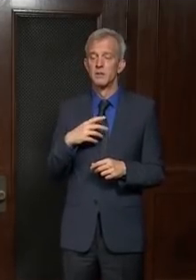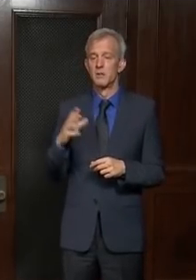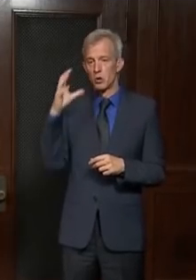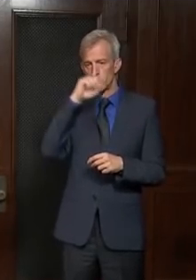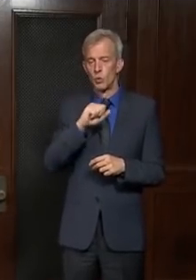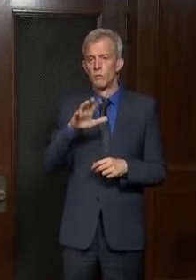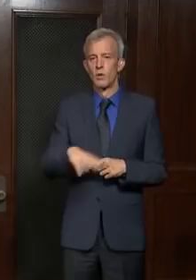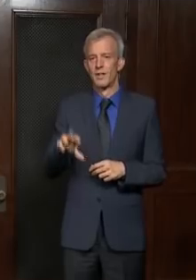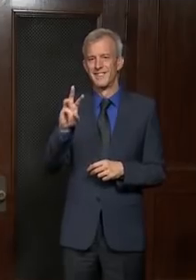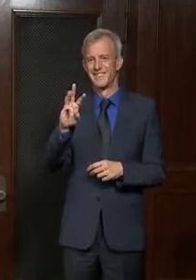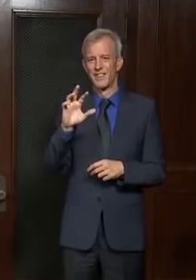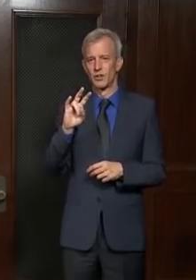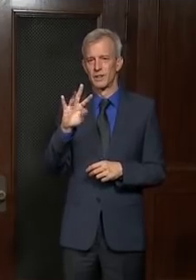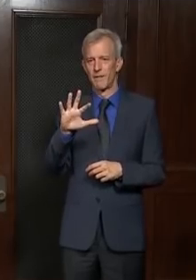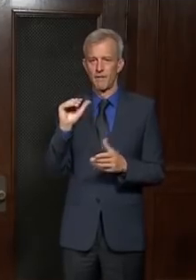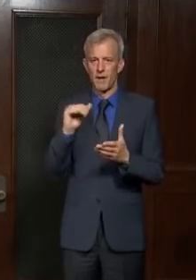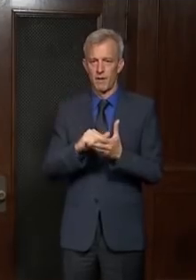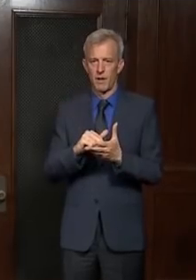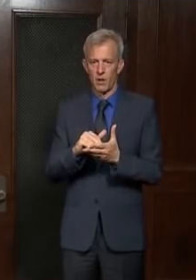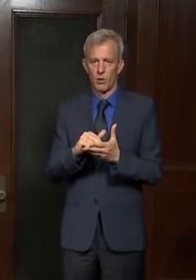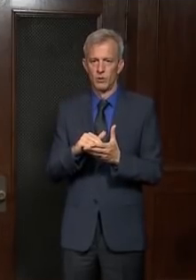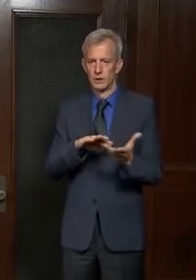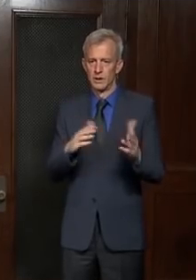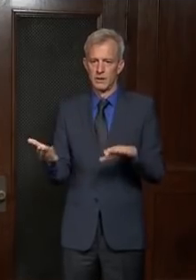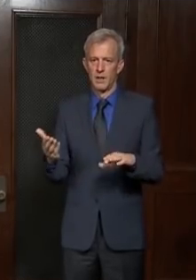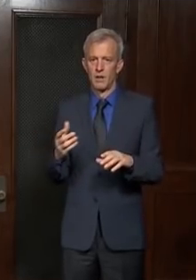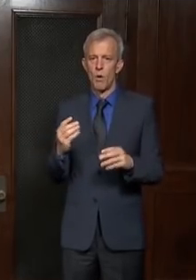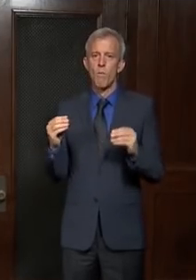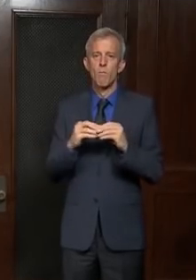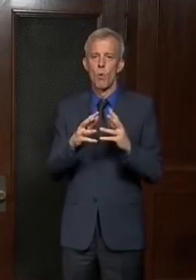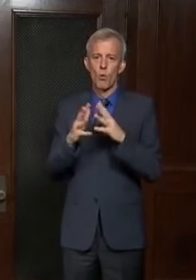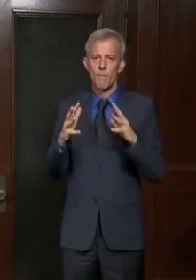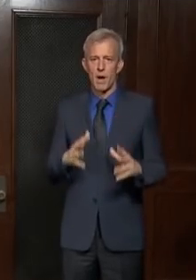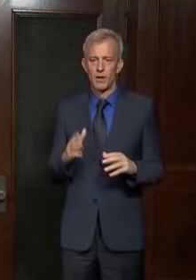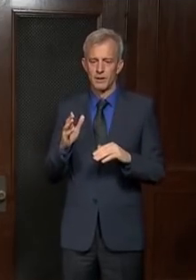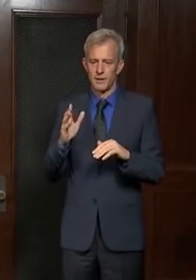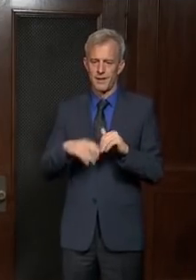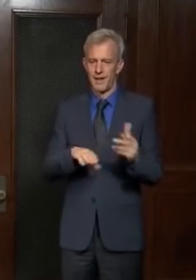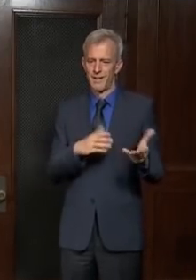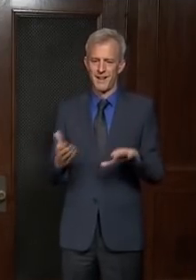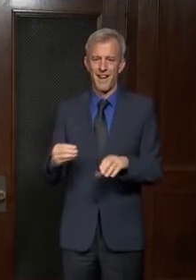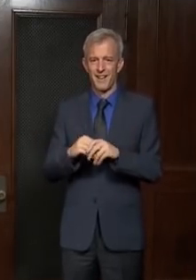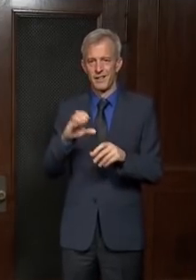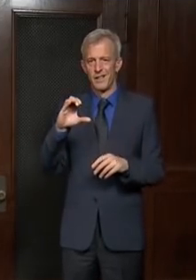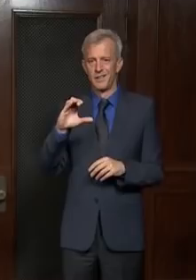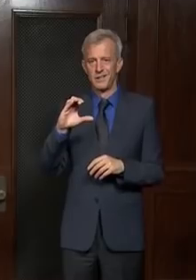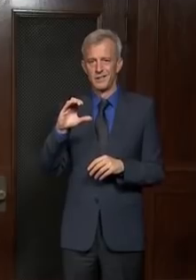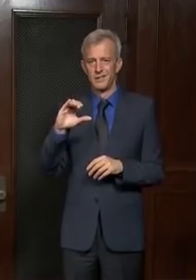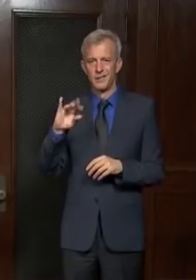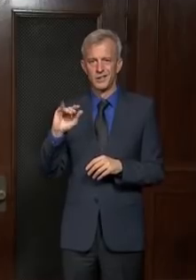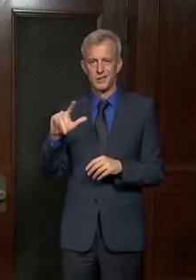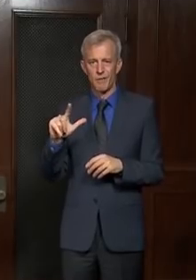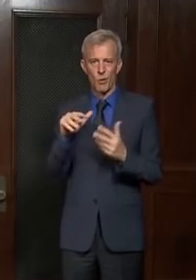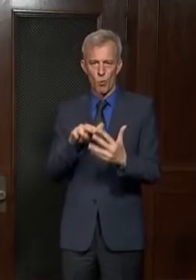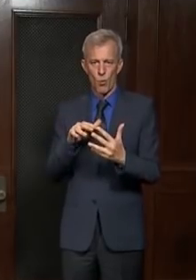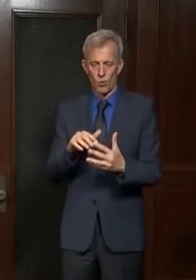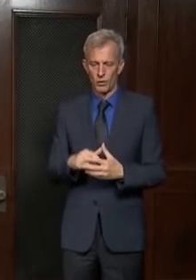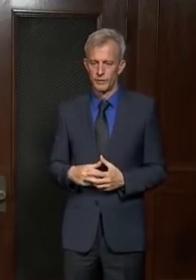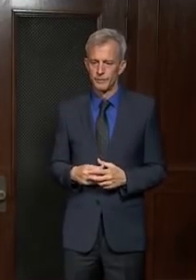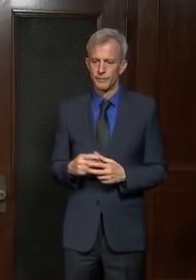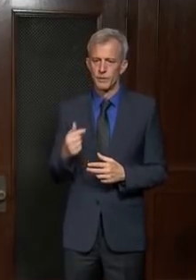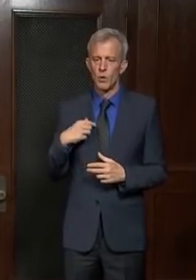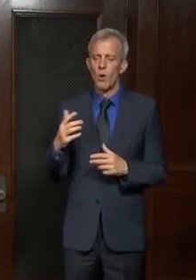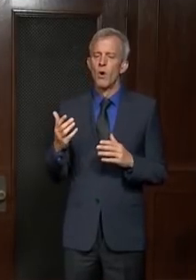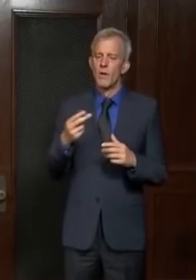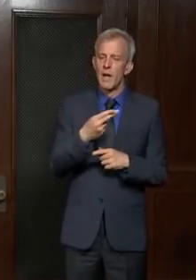675,000, more Americans than died in our bloodiest war in history, the Civil War. We've all heard the comparisons between the